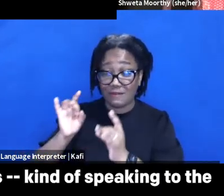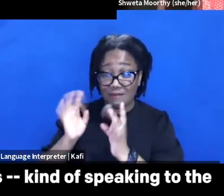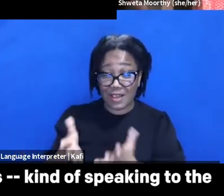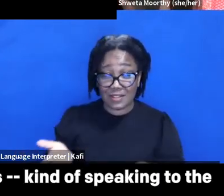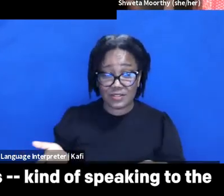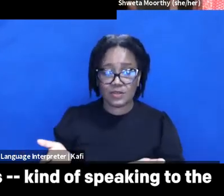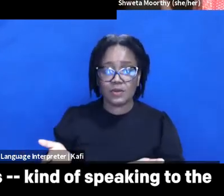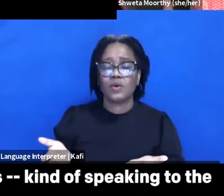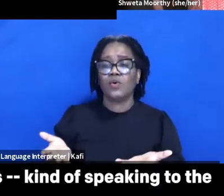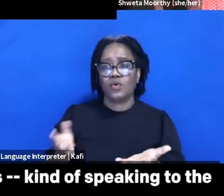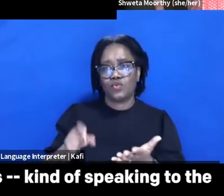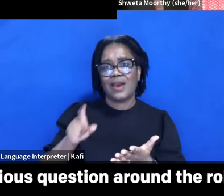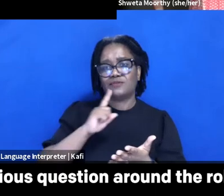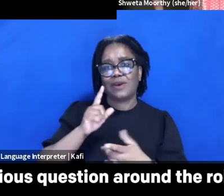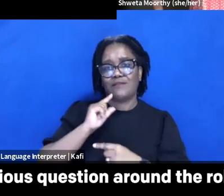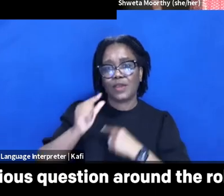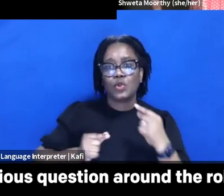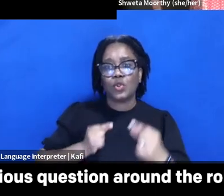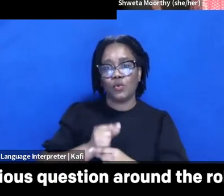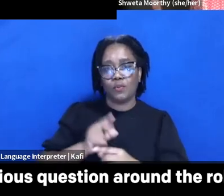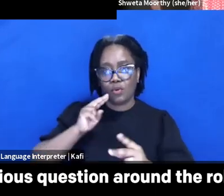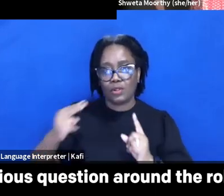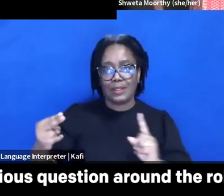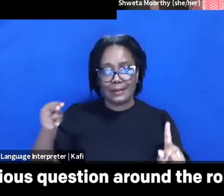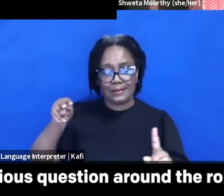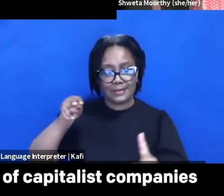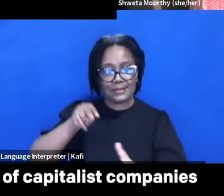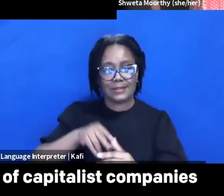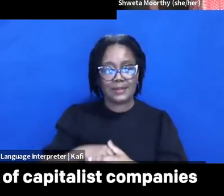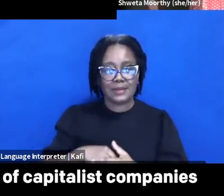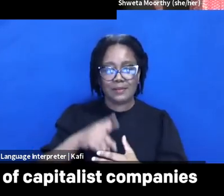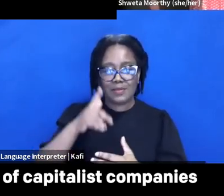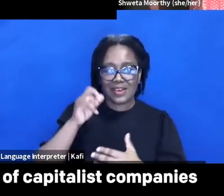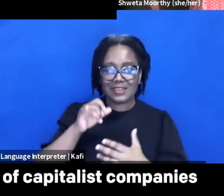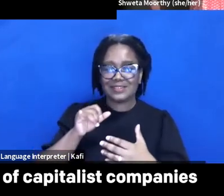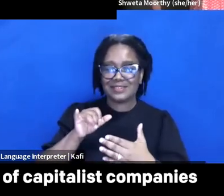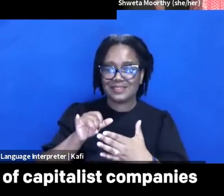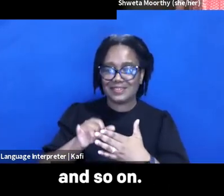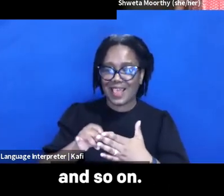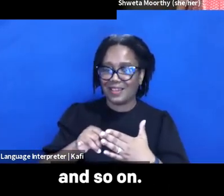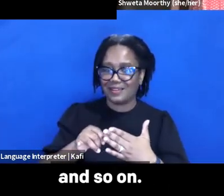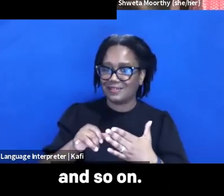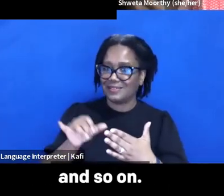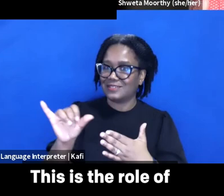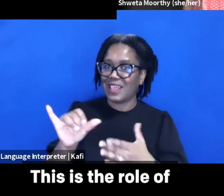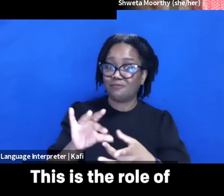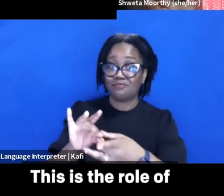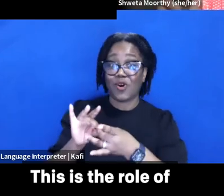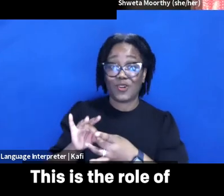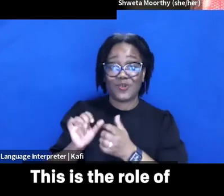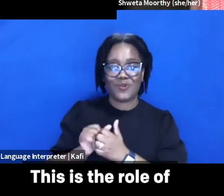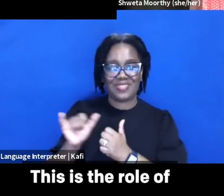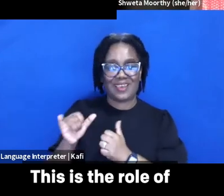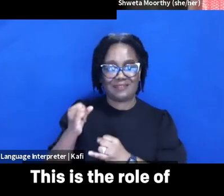this is kind of speaking to the previous question around the role of capitalist companies and so on. This is